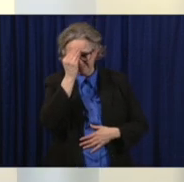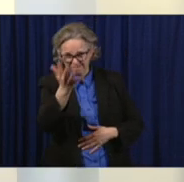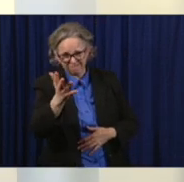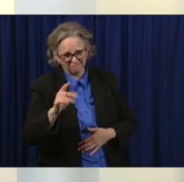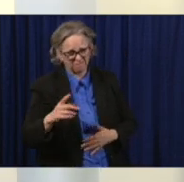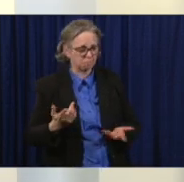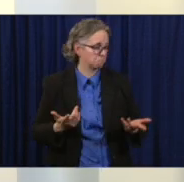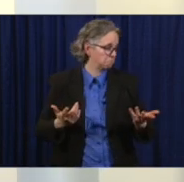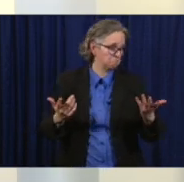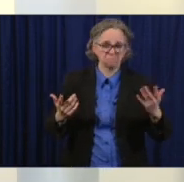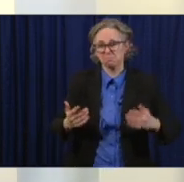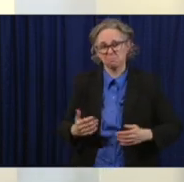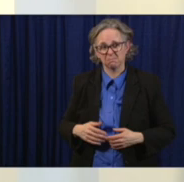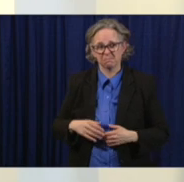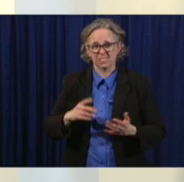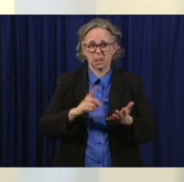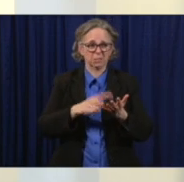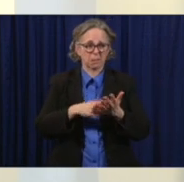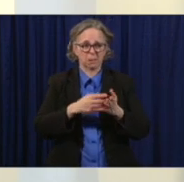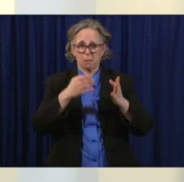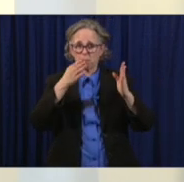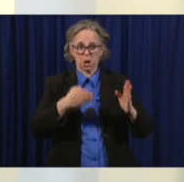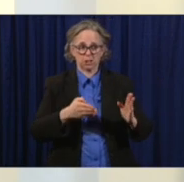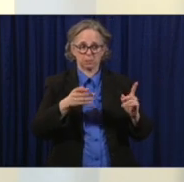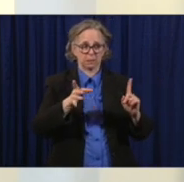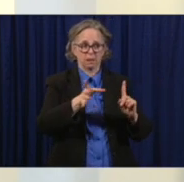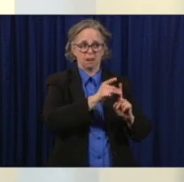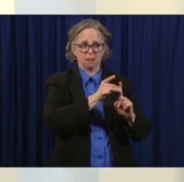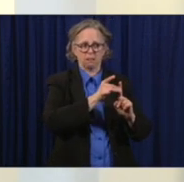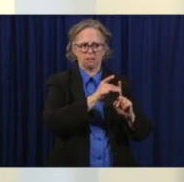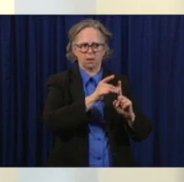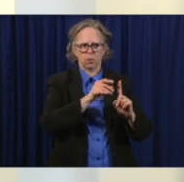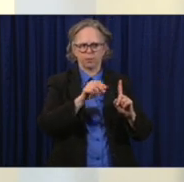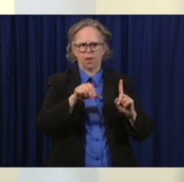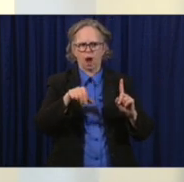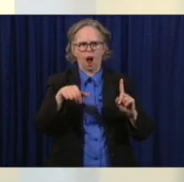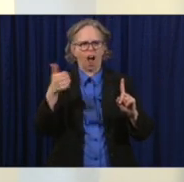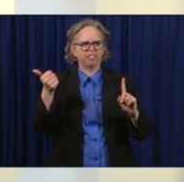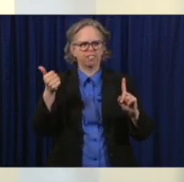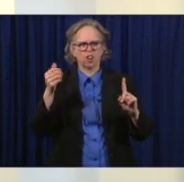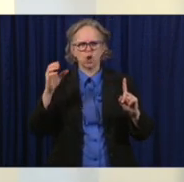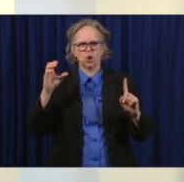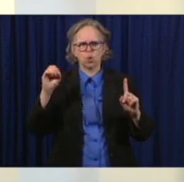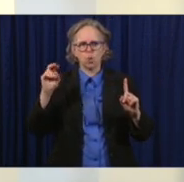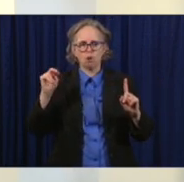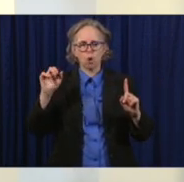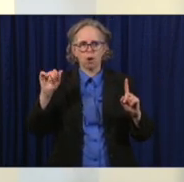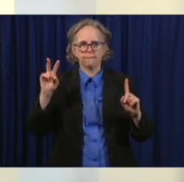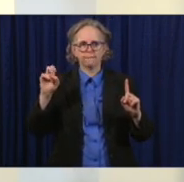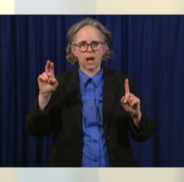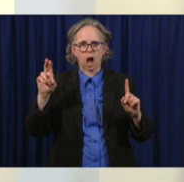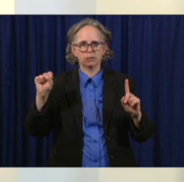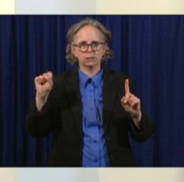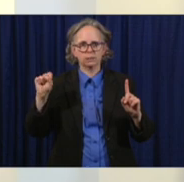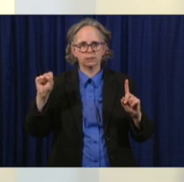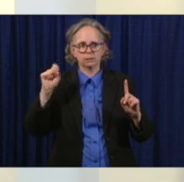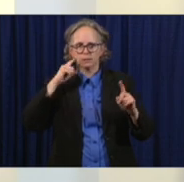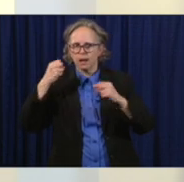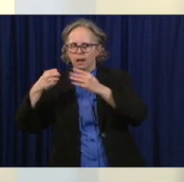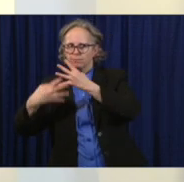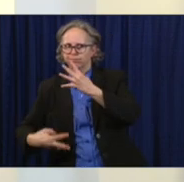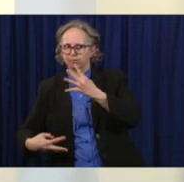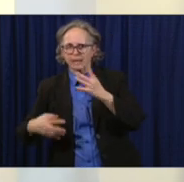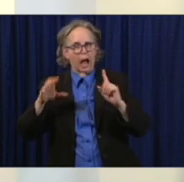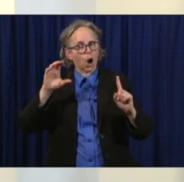another coronavirus. So sometimes there are false positives. It's something we take into account. It also doesn't tell the